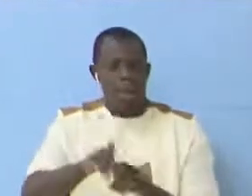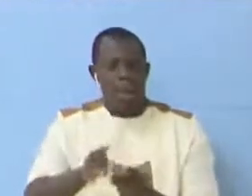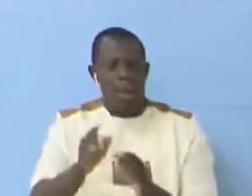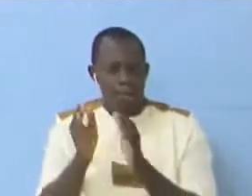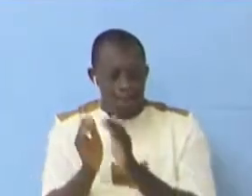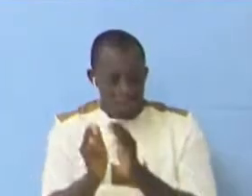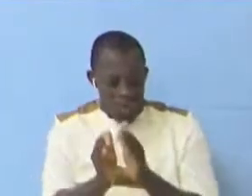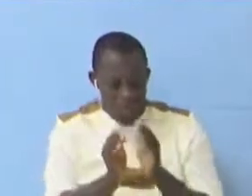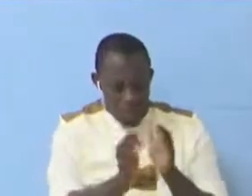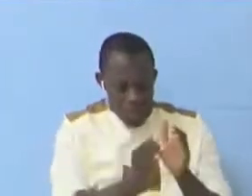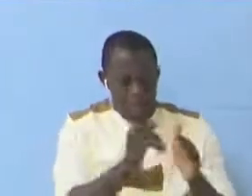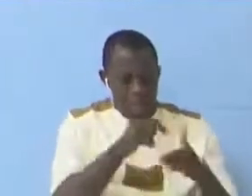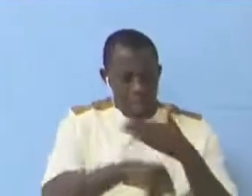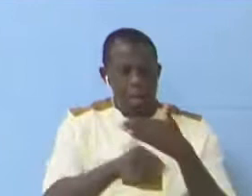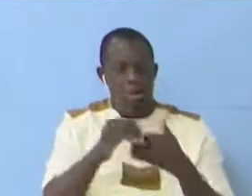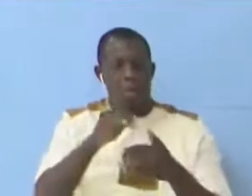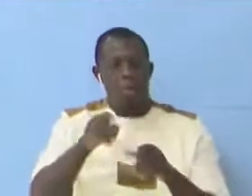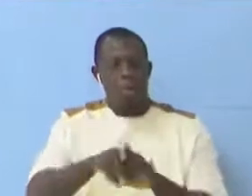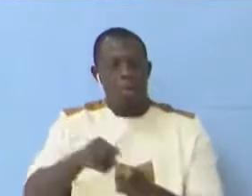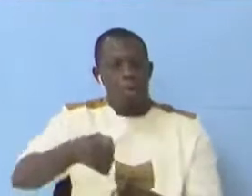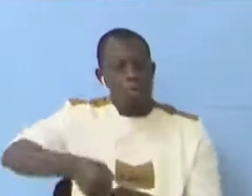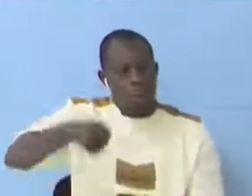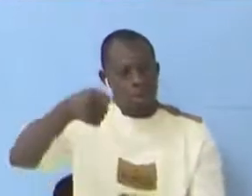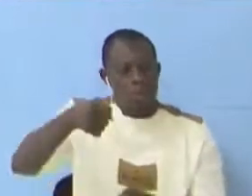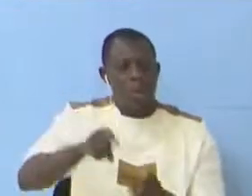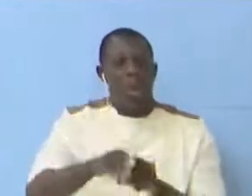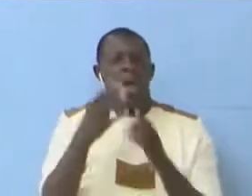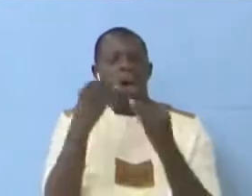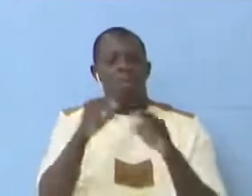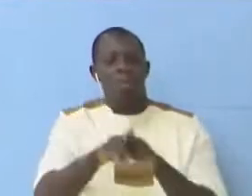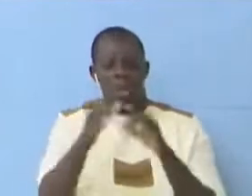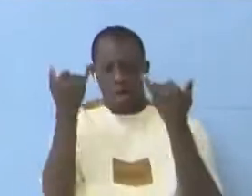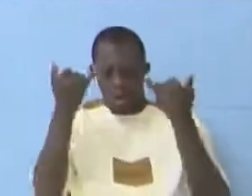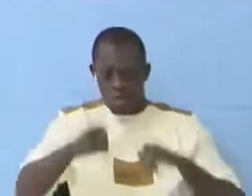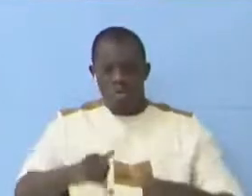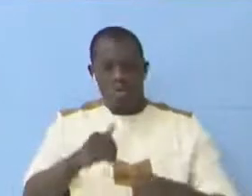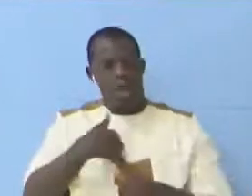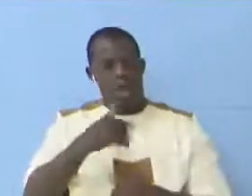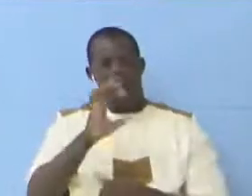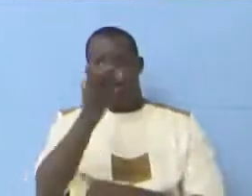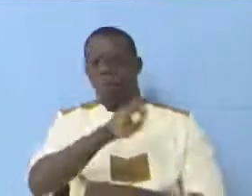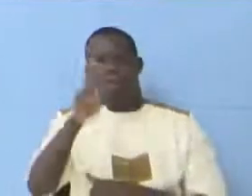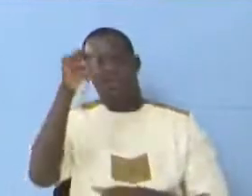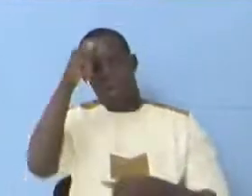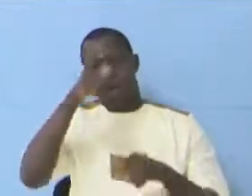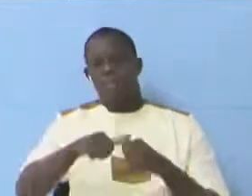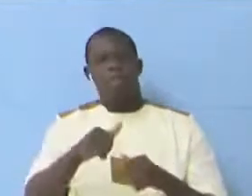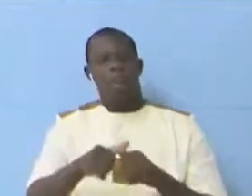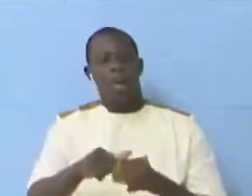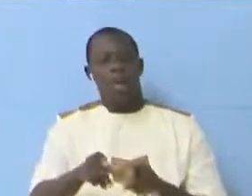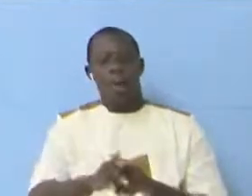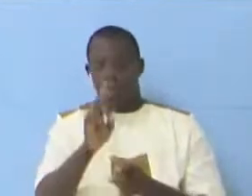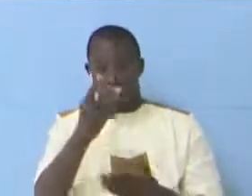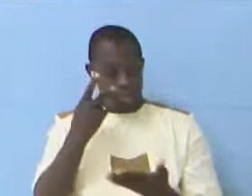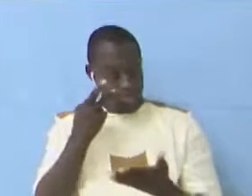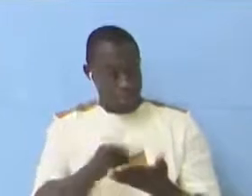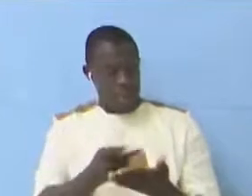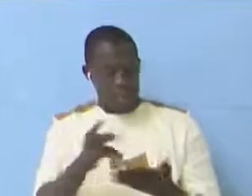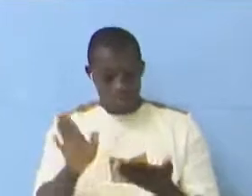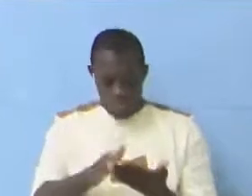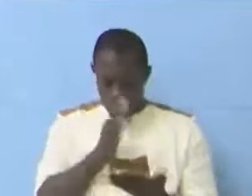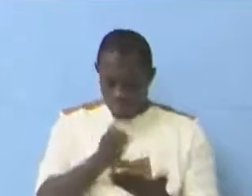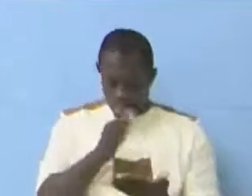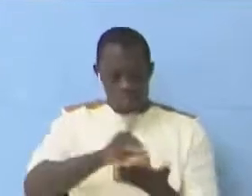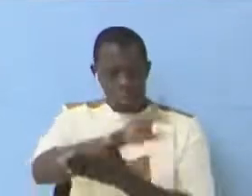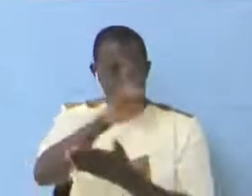I just missed it? I can't remember. ni ma ko réeré woon daal fàttale ko. But I saw it in my documents. waaye ci laa ko gis ci suma kayit yi. And I took